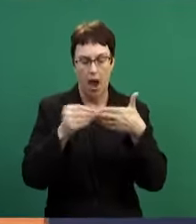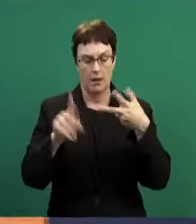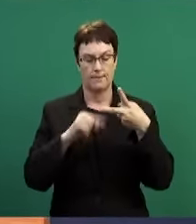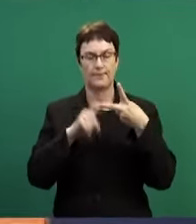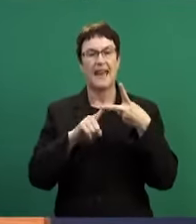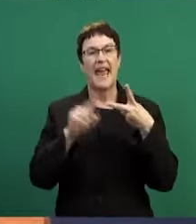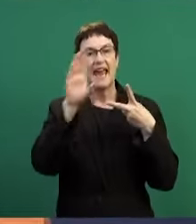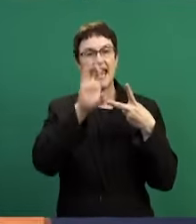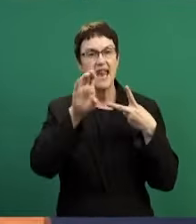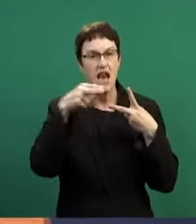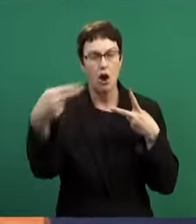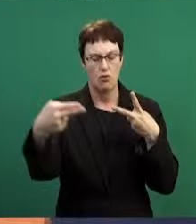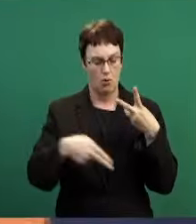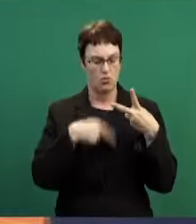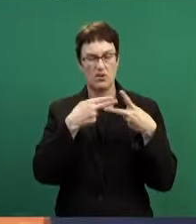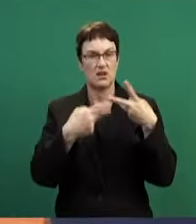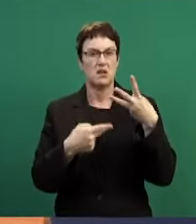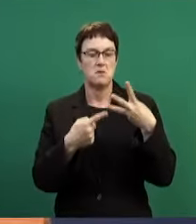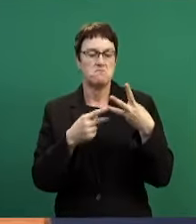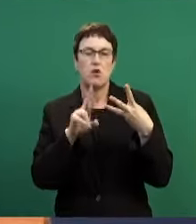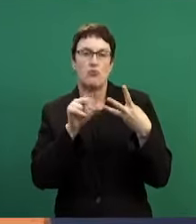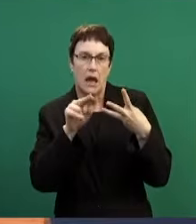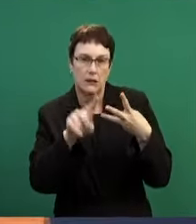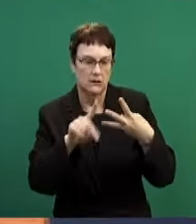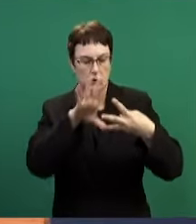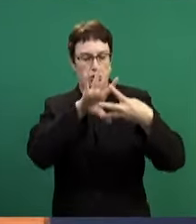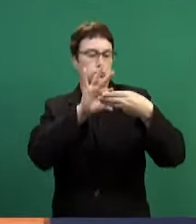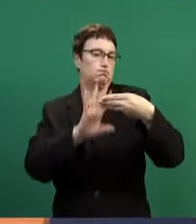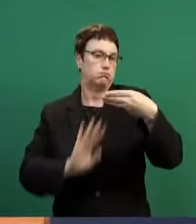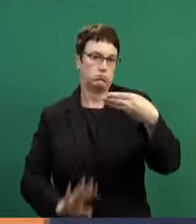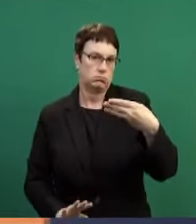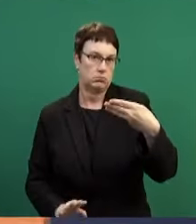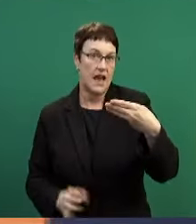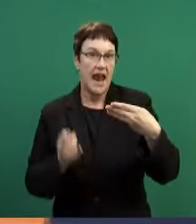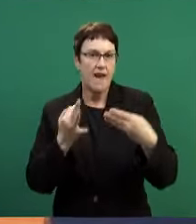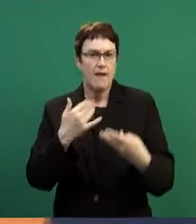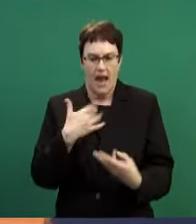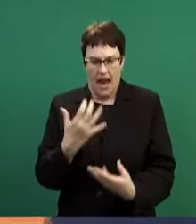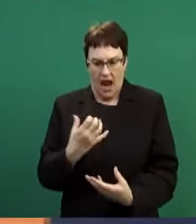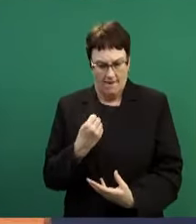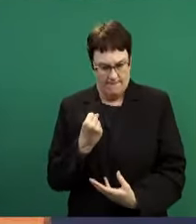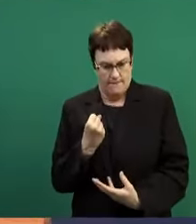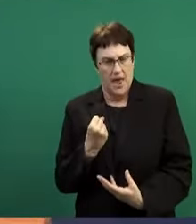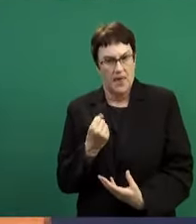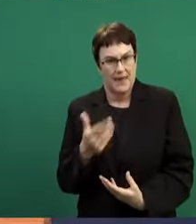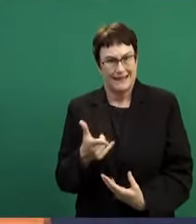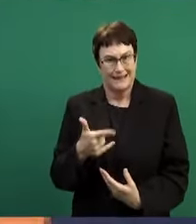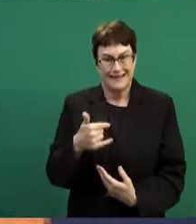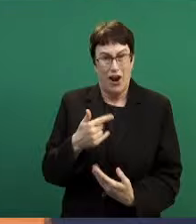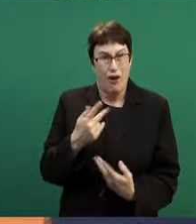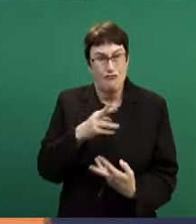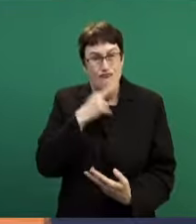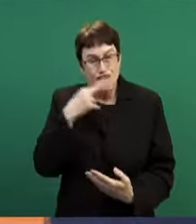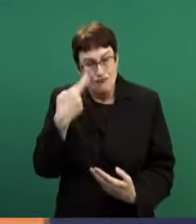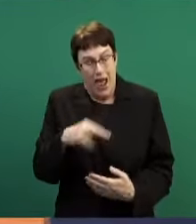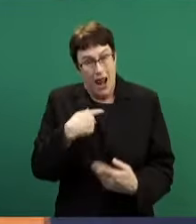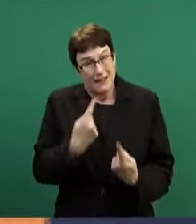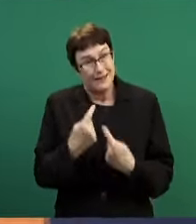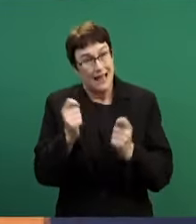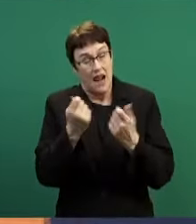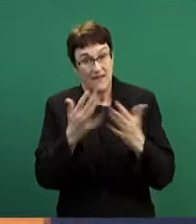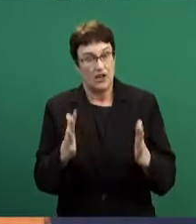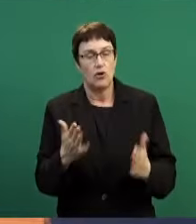on some figure, call it 20 rands. That basically means that at 20 rands